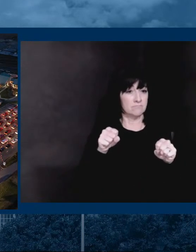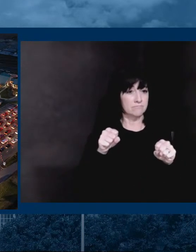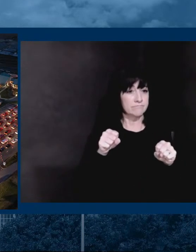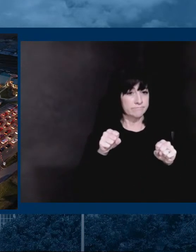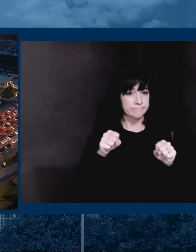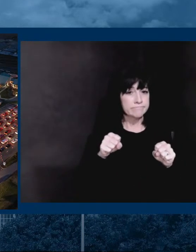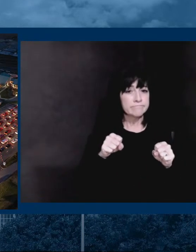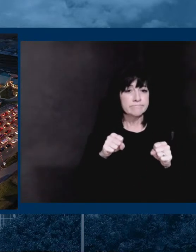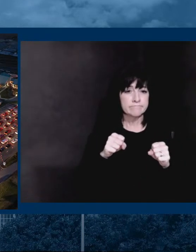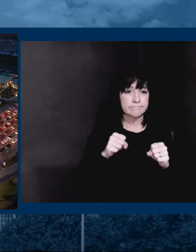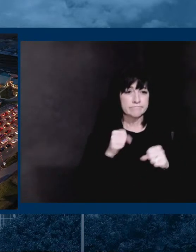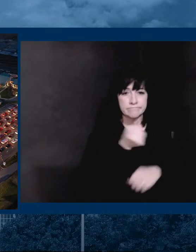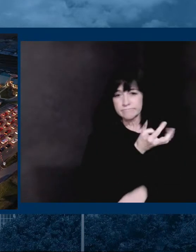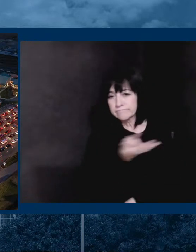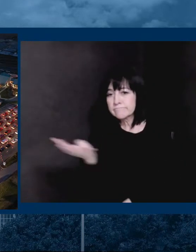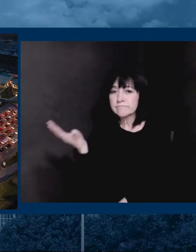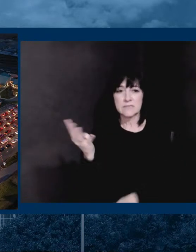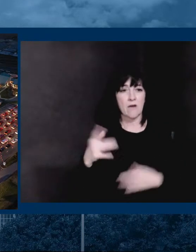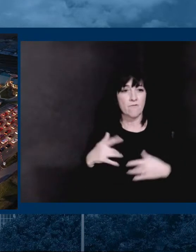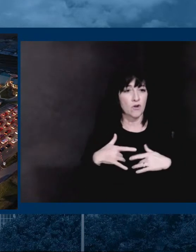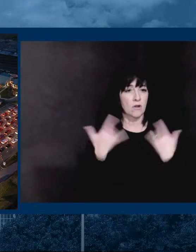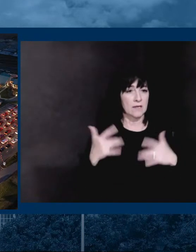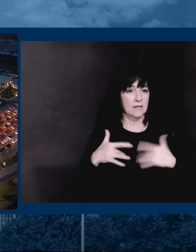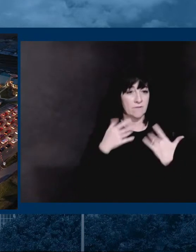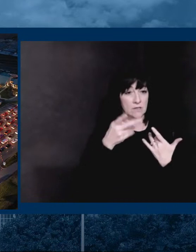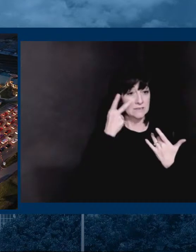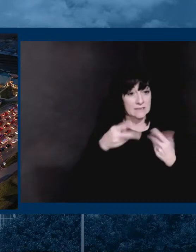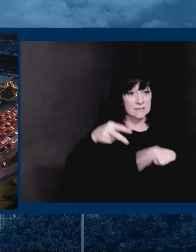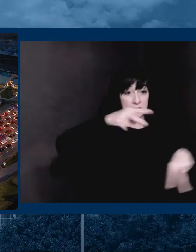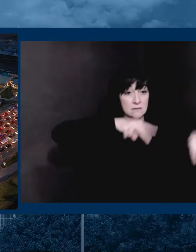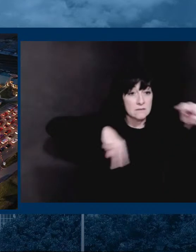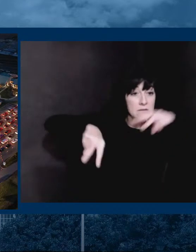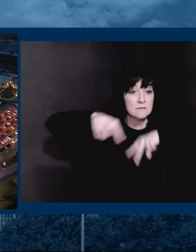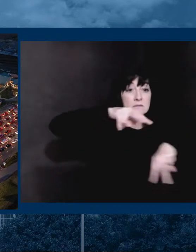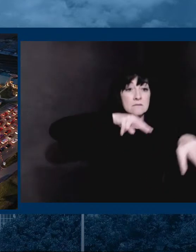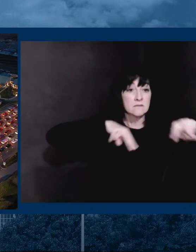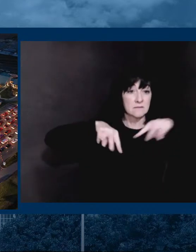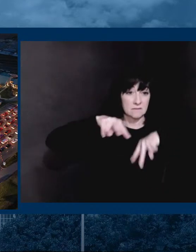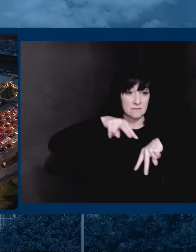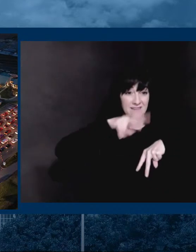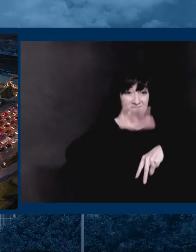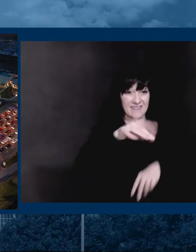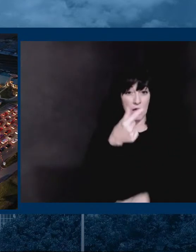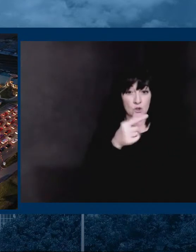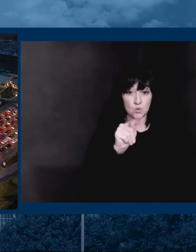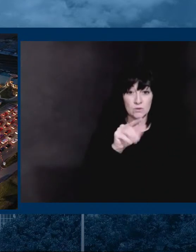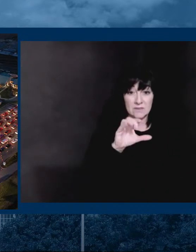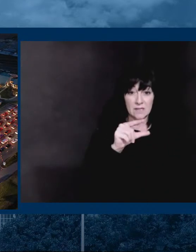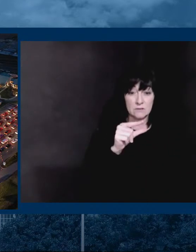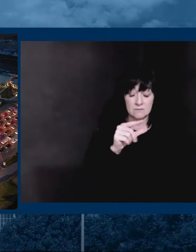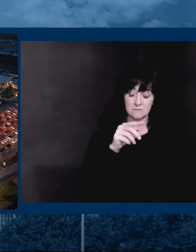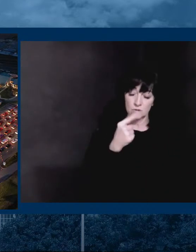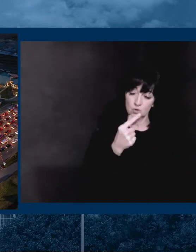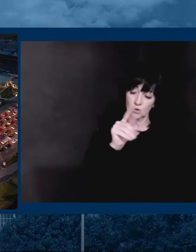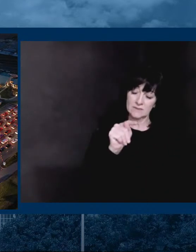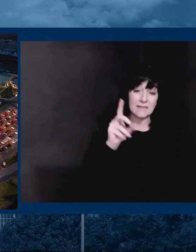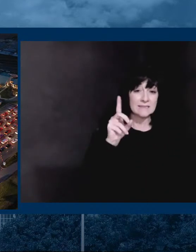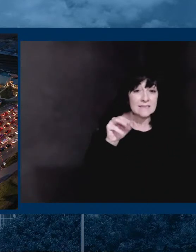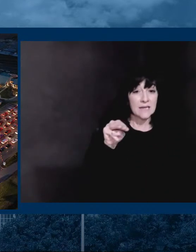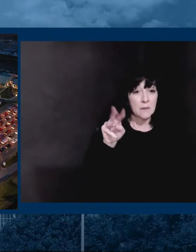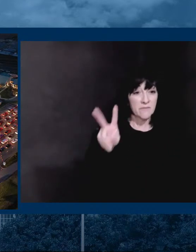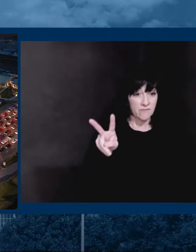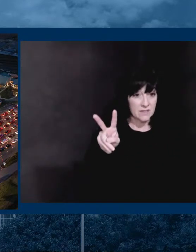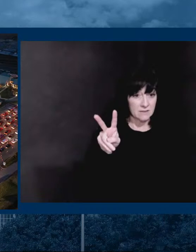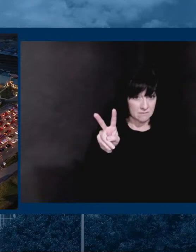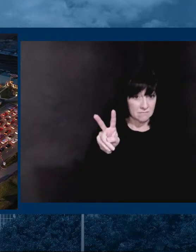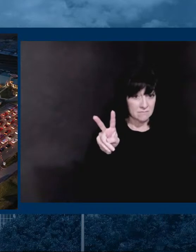DMV sites, and here you can see an aerial photo of the incredible response at the Georgetown DMV last week, where in 2 hours we